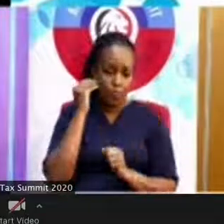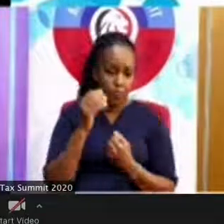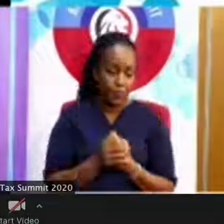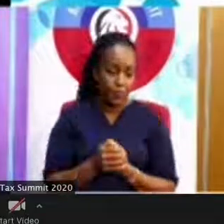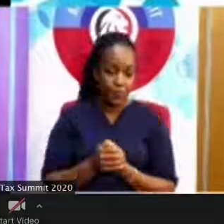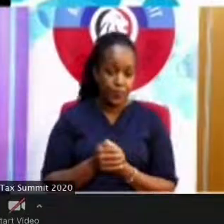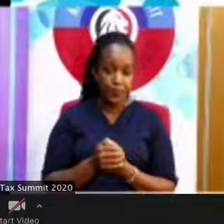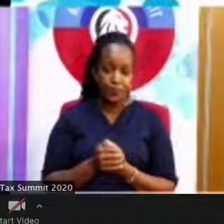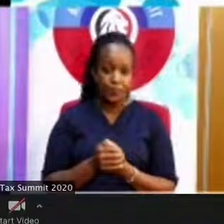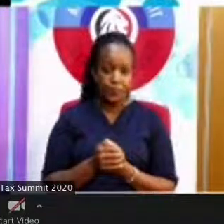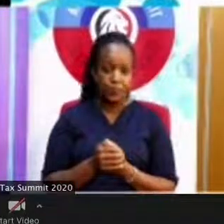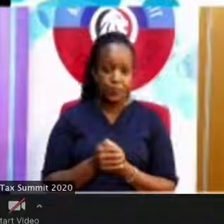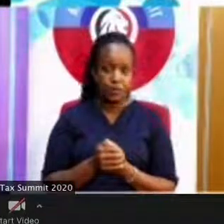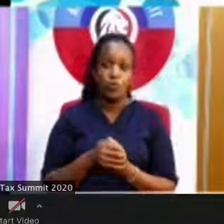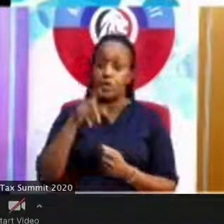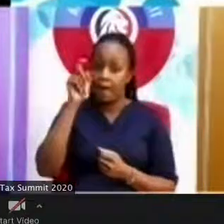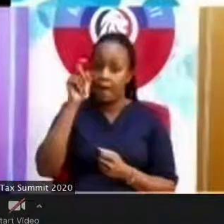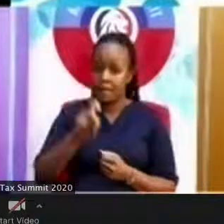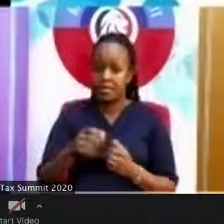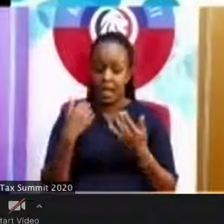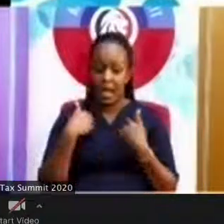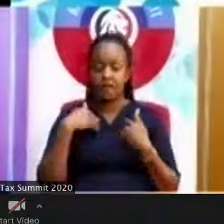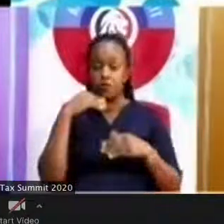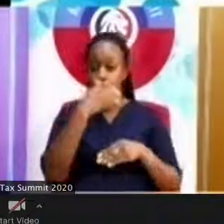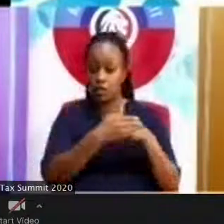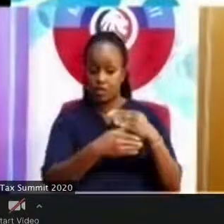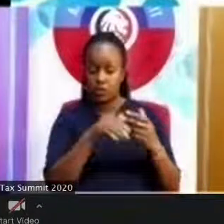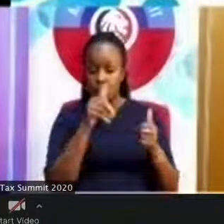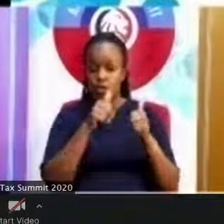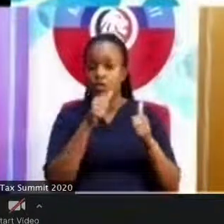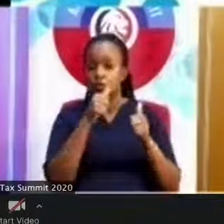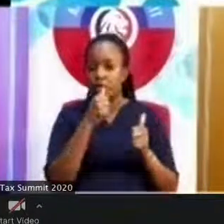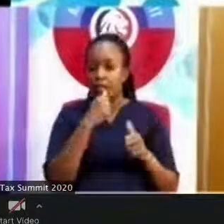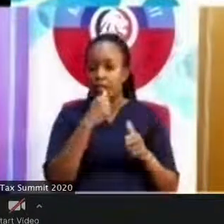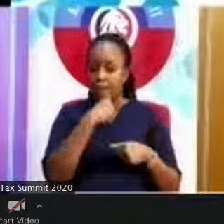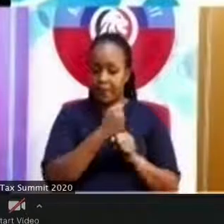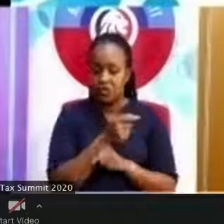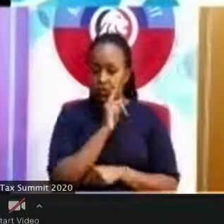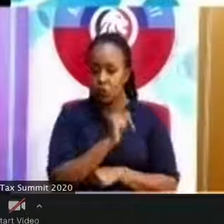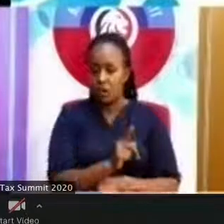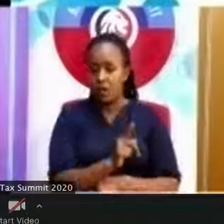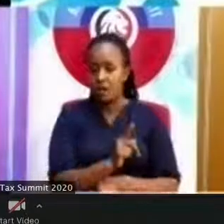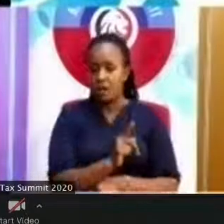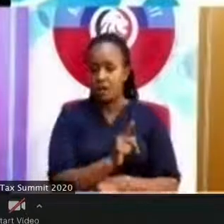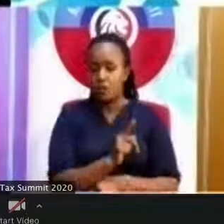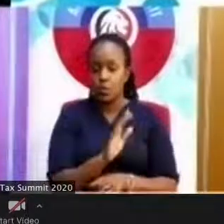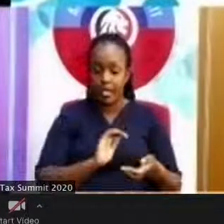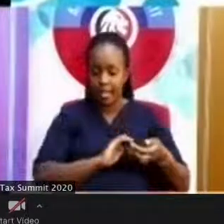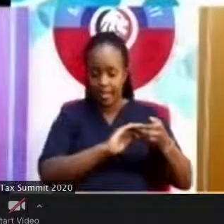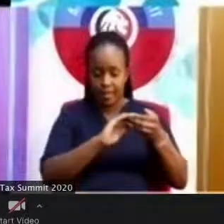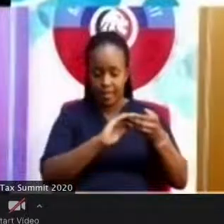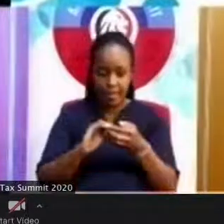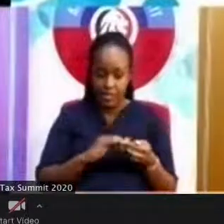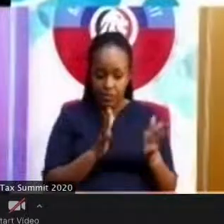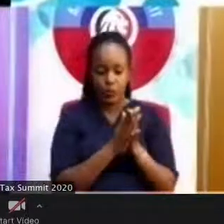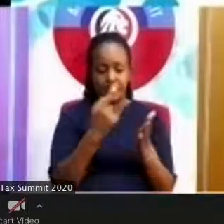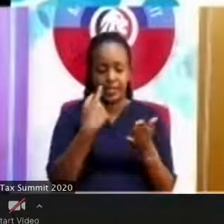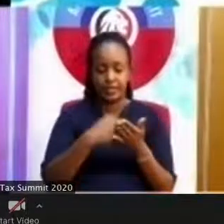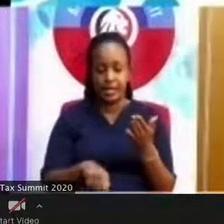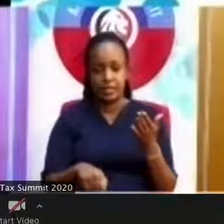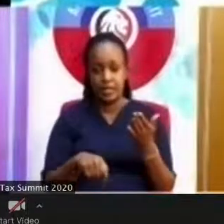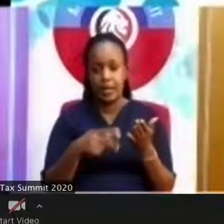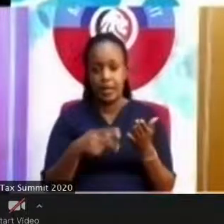in structures that will enable and ensure that we engage with our taxpayers irrespective